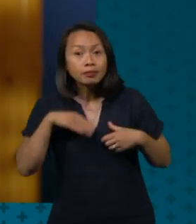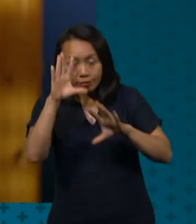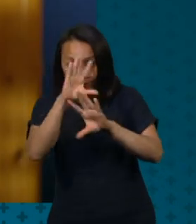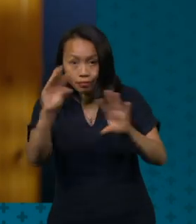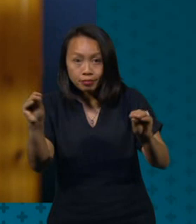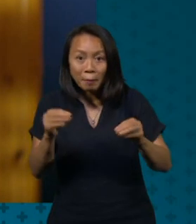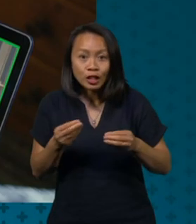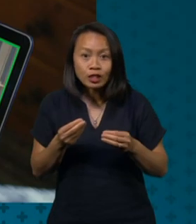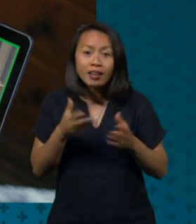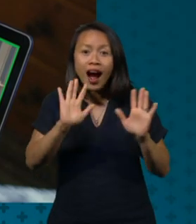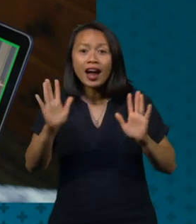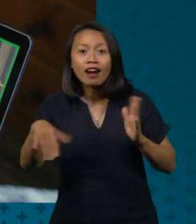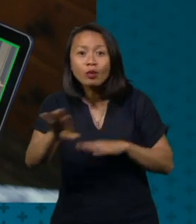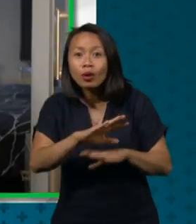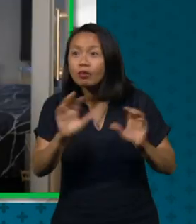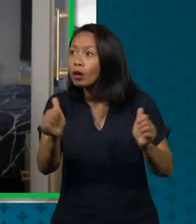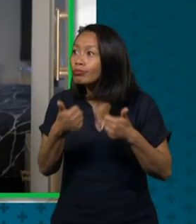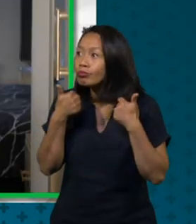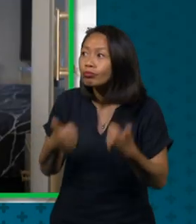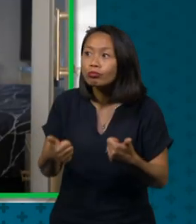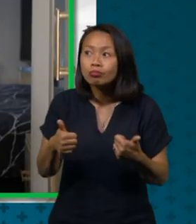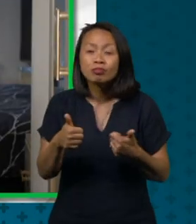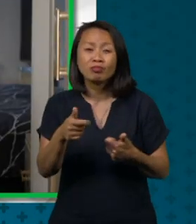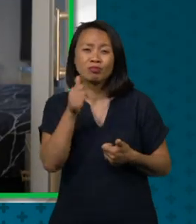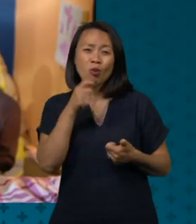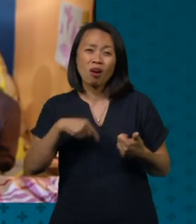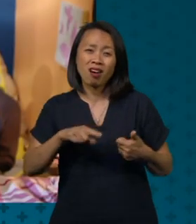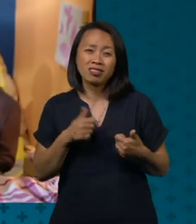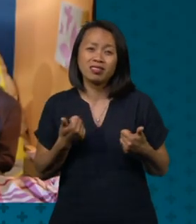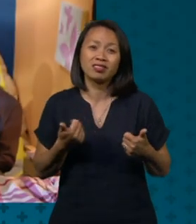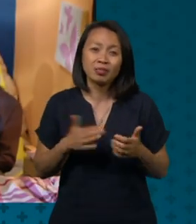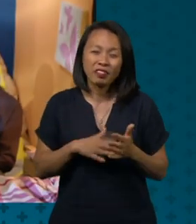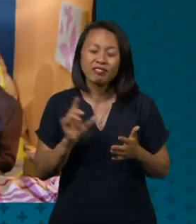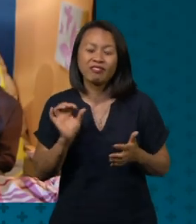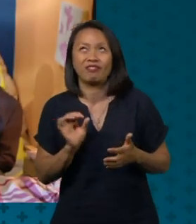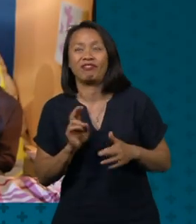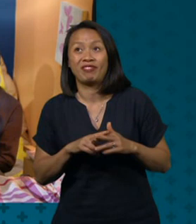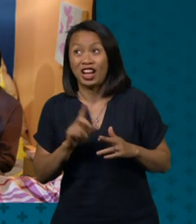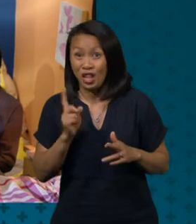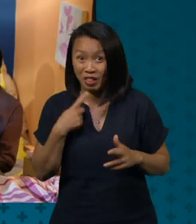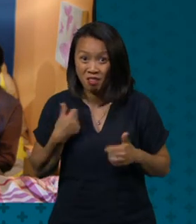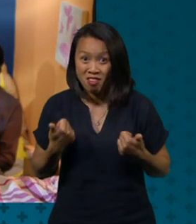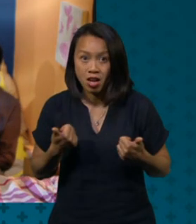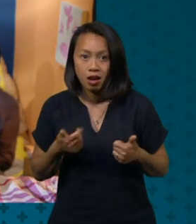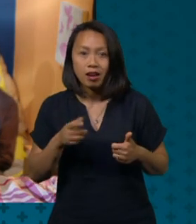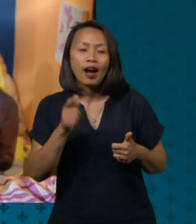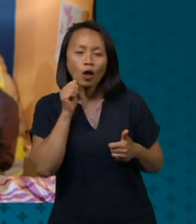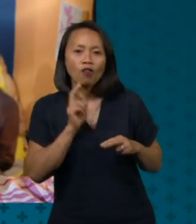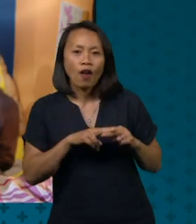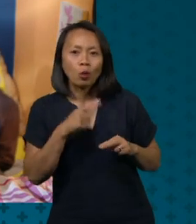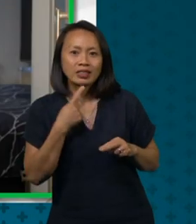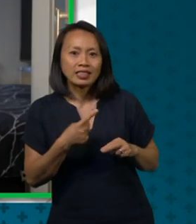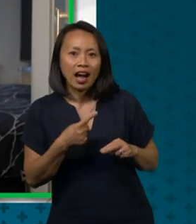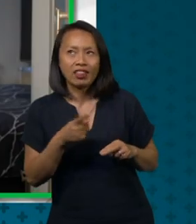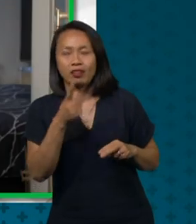Fat chance of that. Although I'm sure Floss will be saying there's a fat chance of that. How does he do that? We're having an